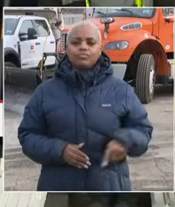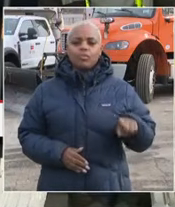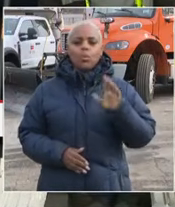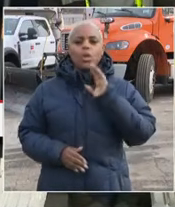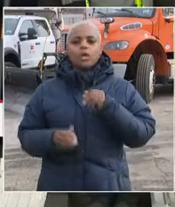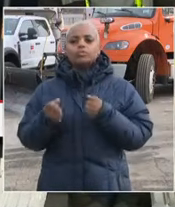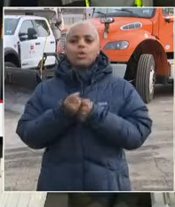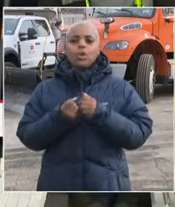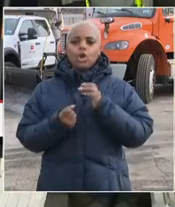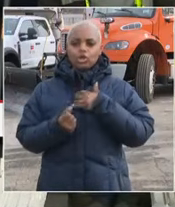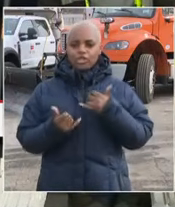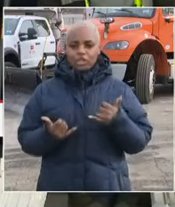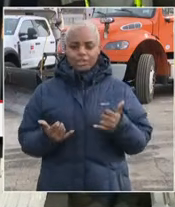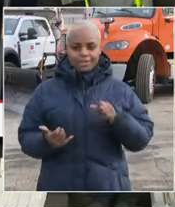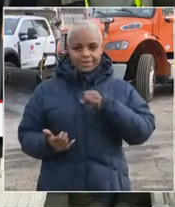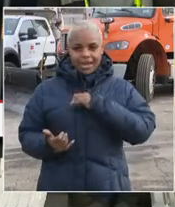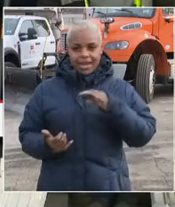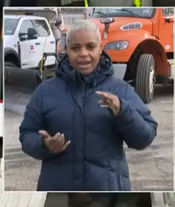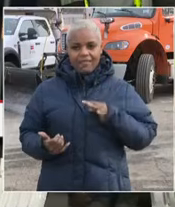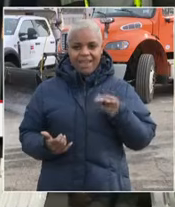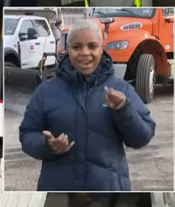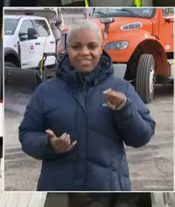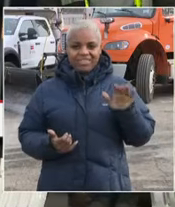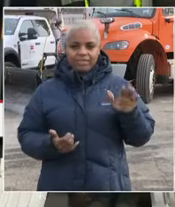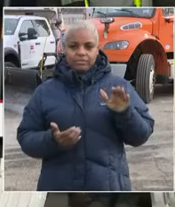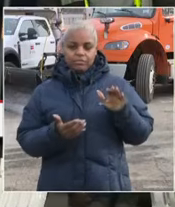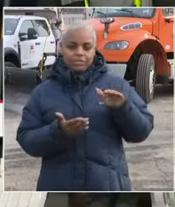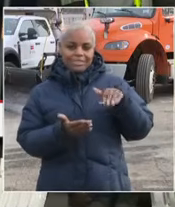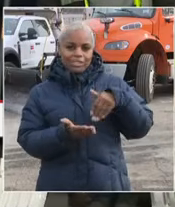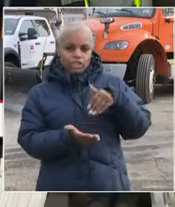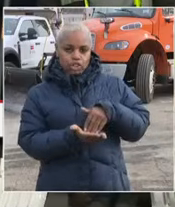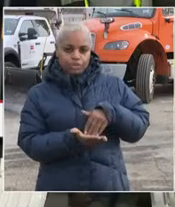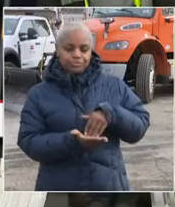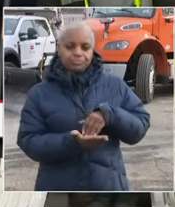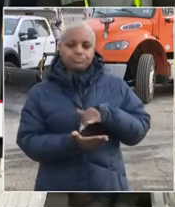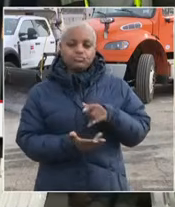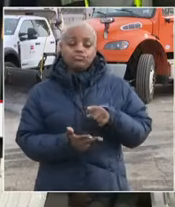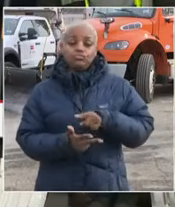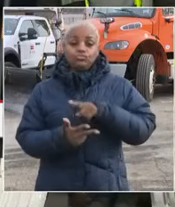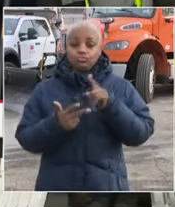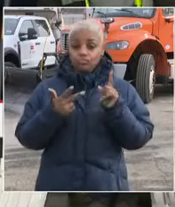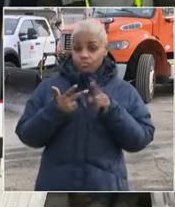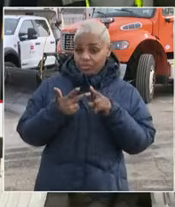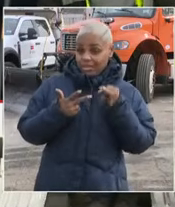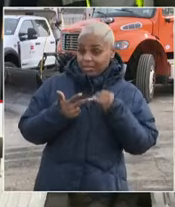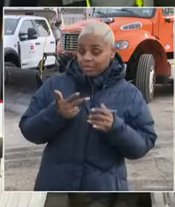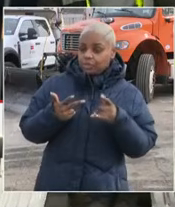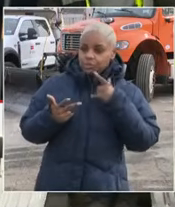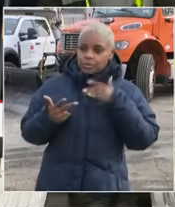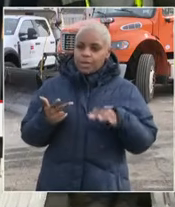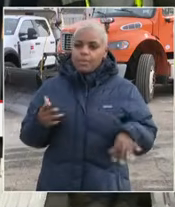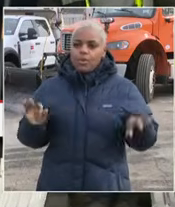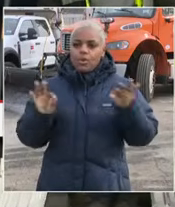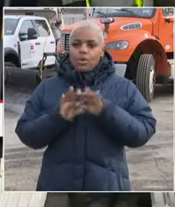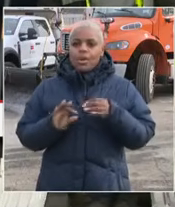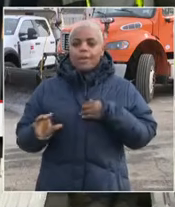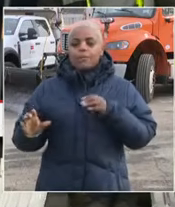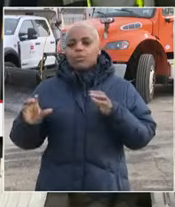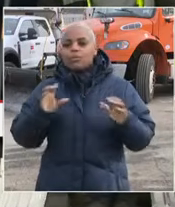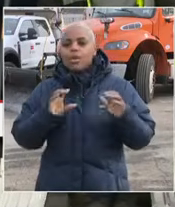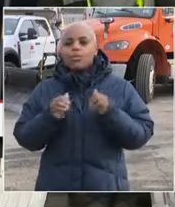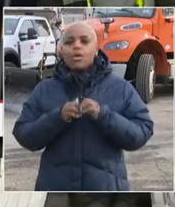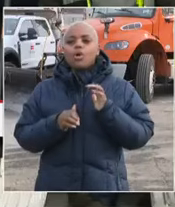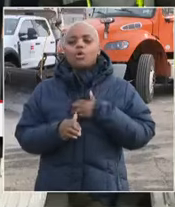then lastly, and every bit as important, is that we communicate, and we communicate transparently with our